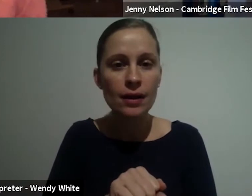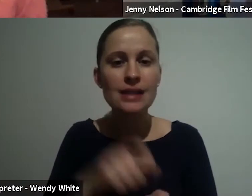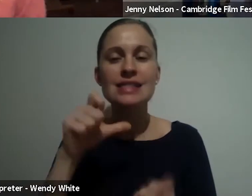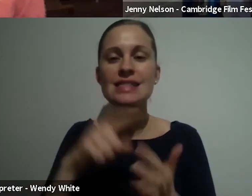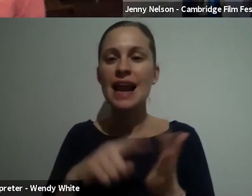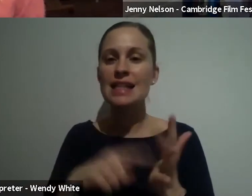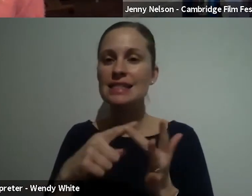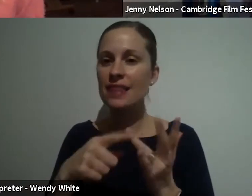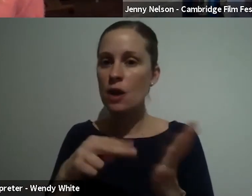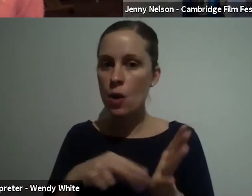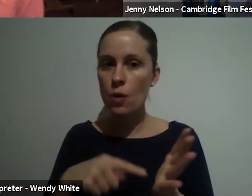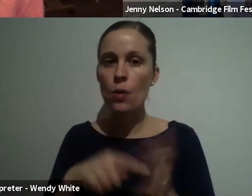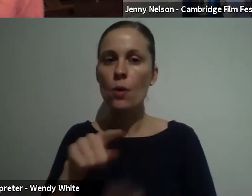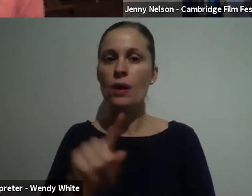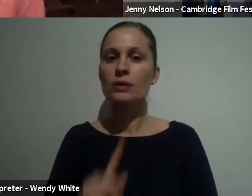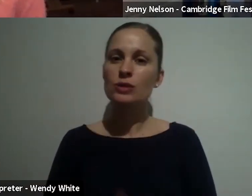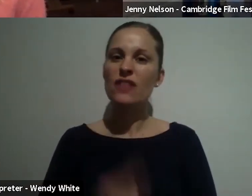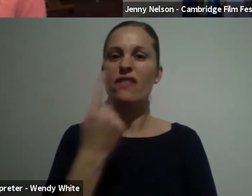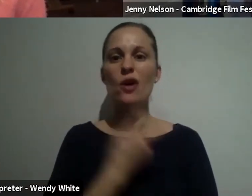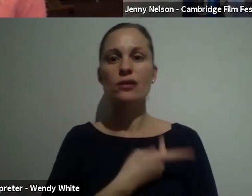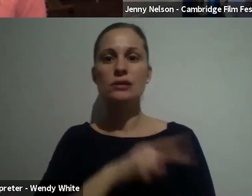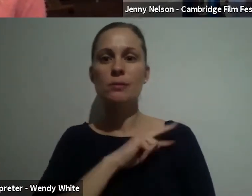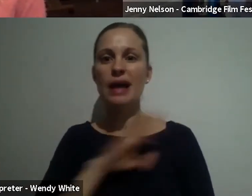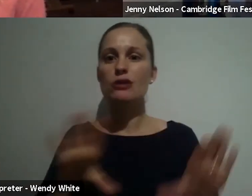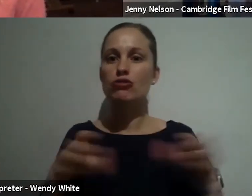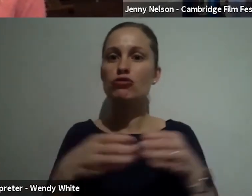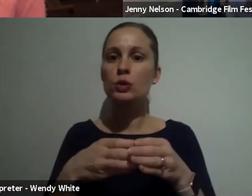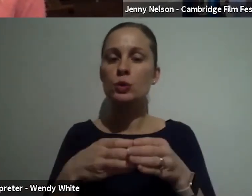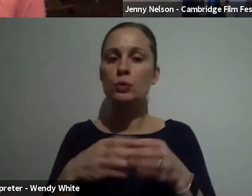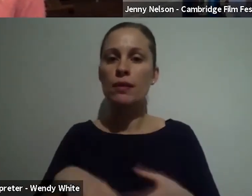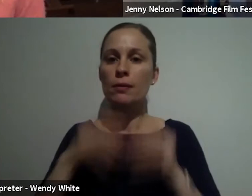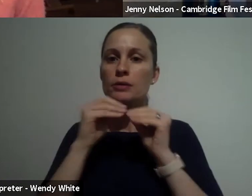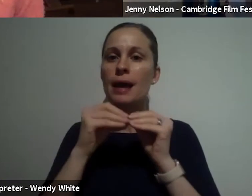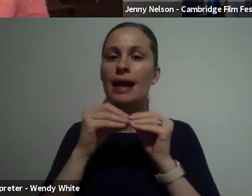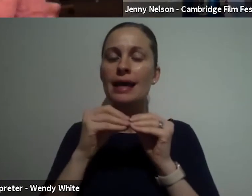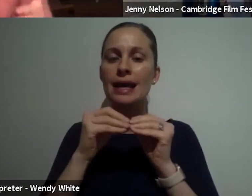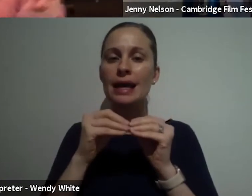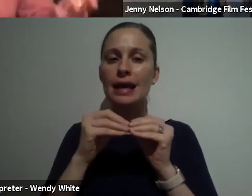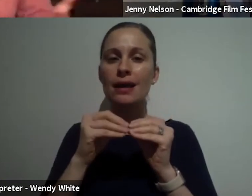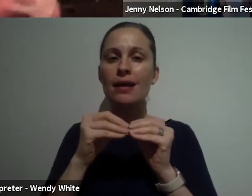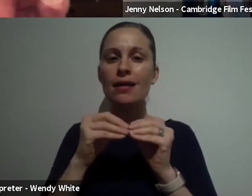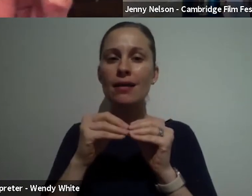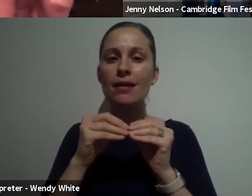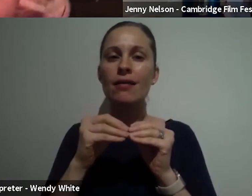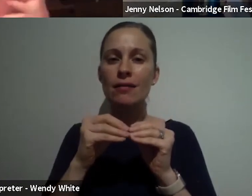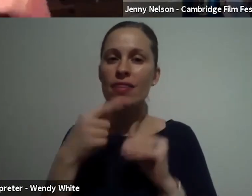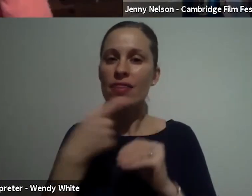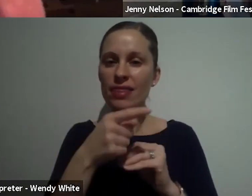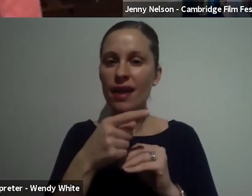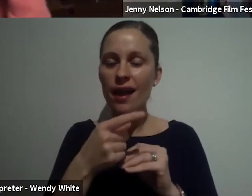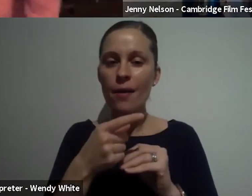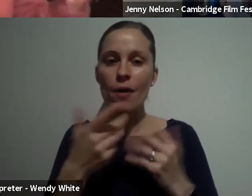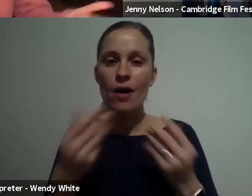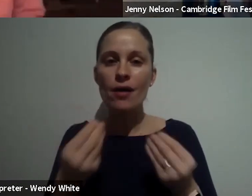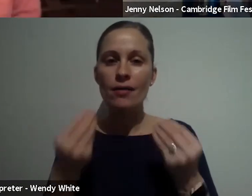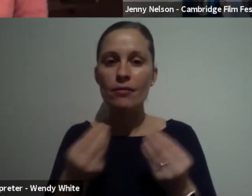And it was like the first Spanish group that was really making into, you know, like they were getting